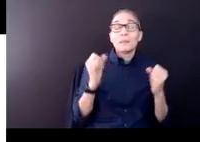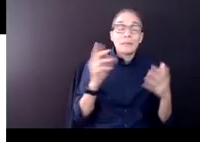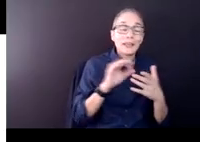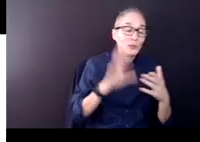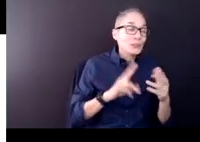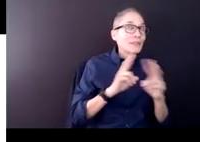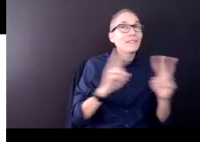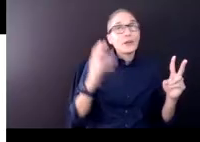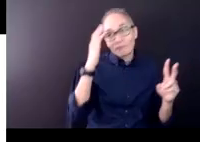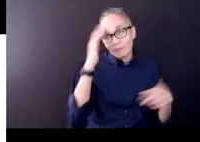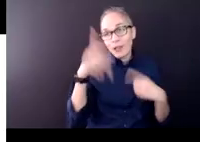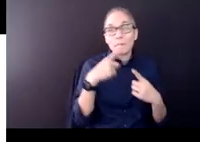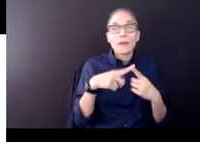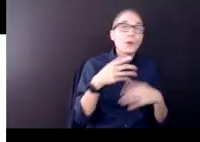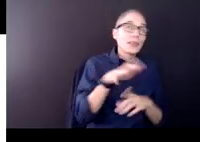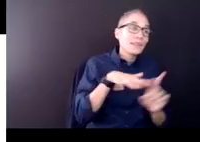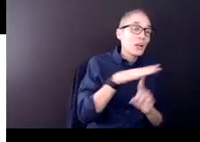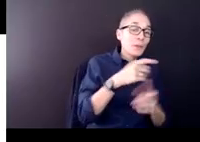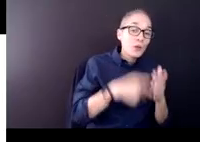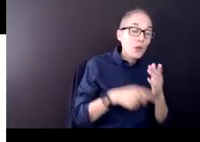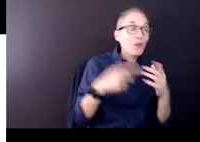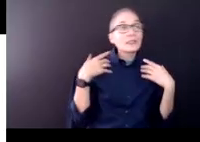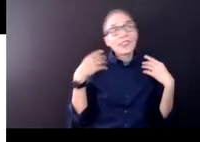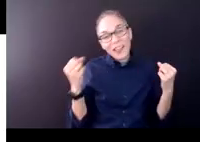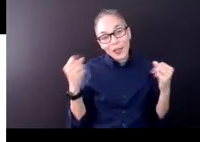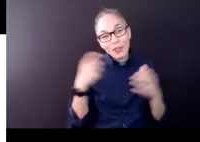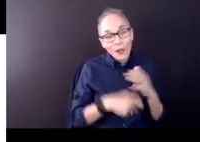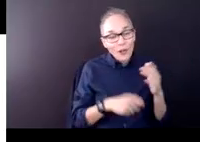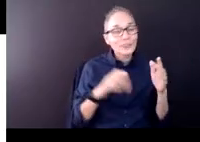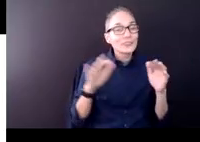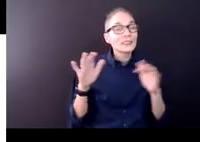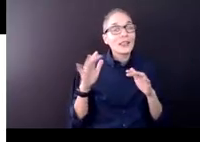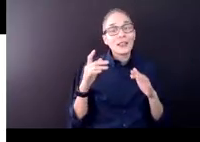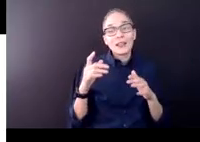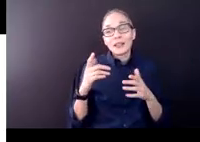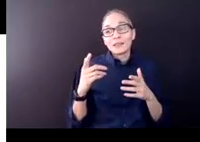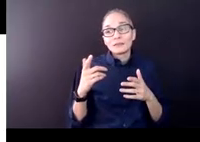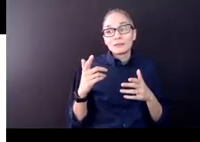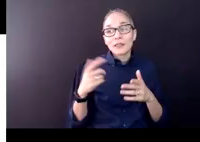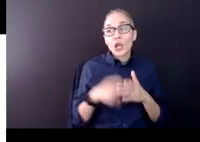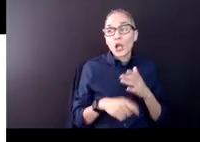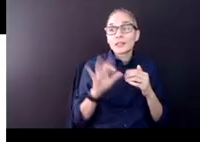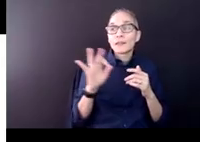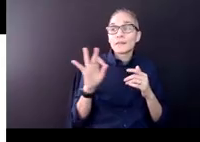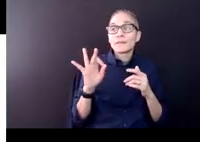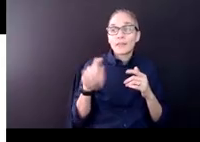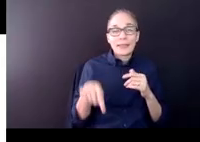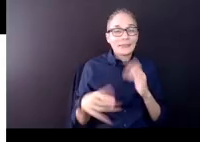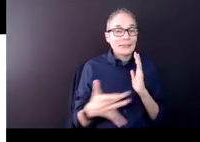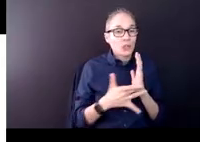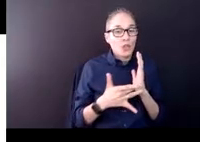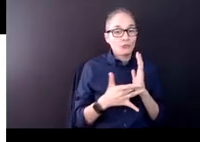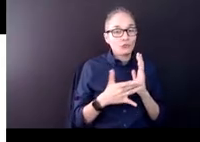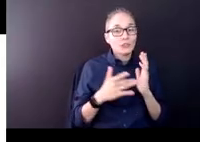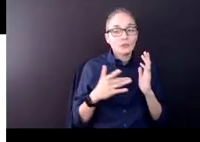mindful of the environmental cost. They're very mindful of the health costs and the cost of this technology. And so,